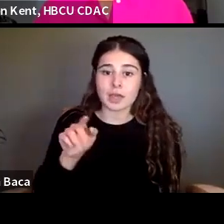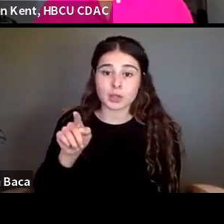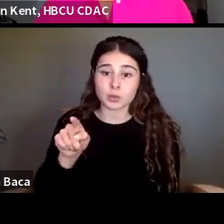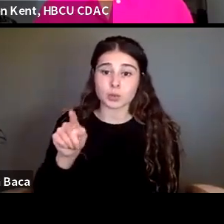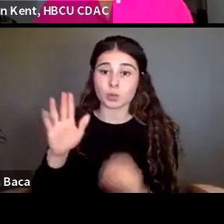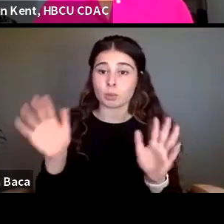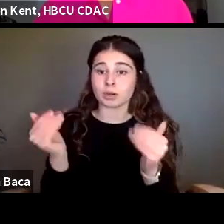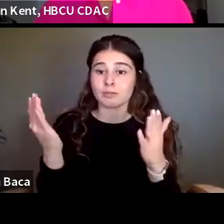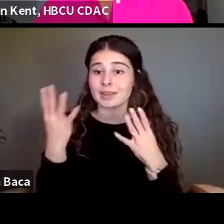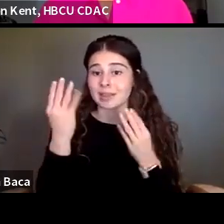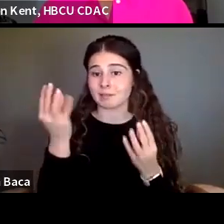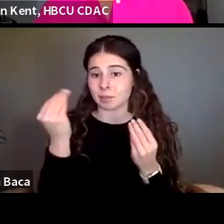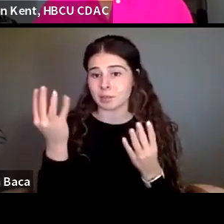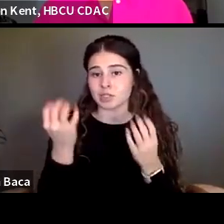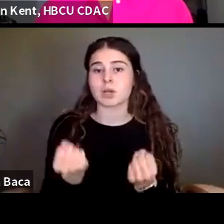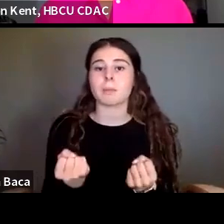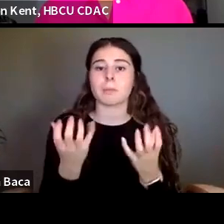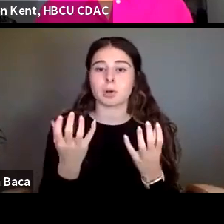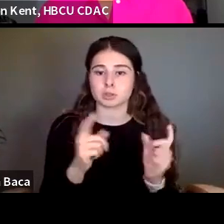in multiple languages.